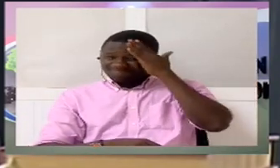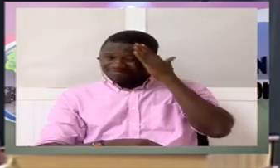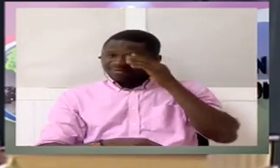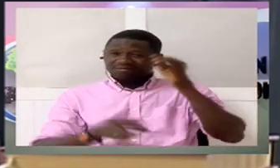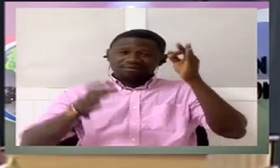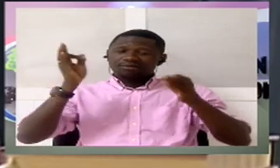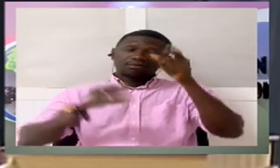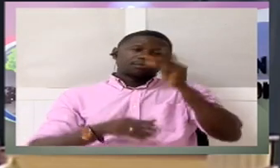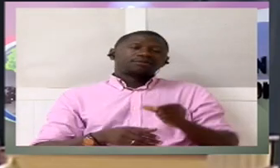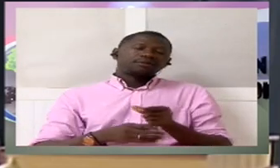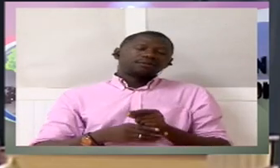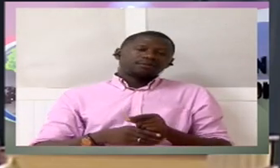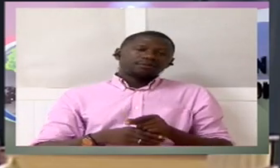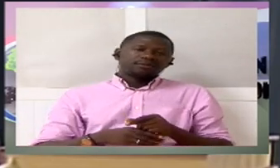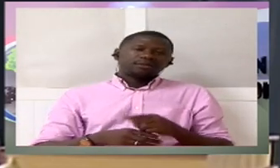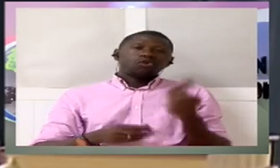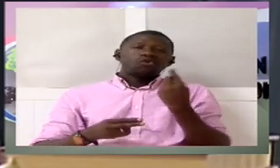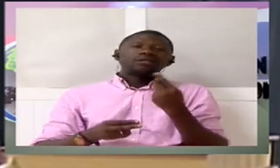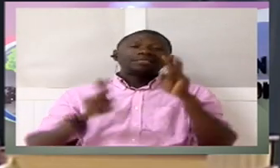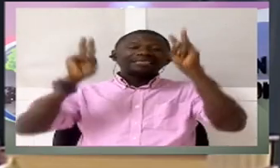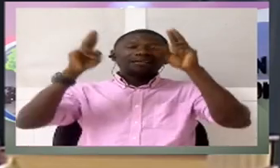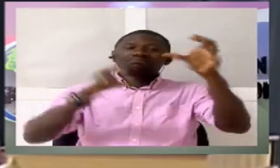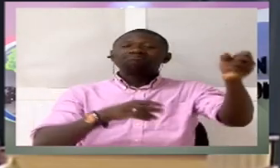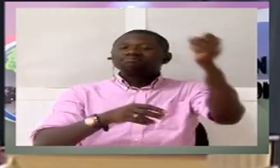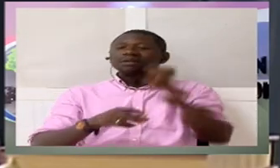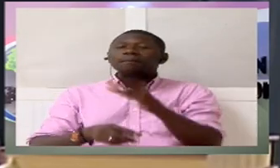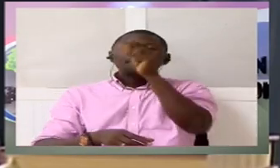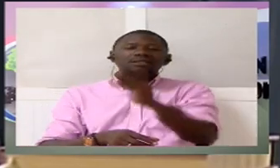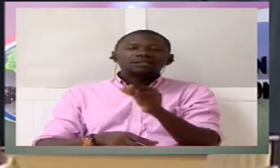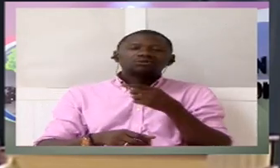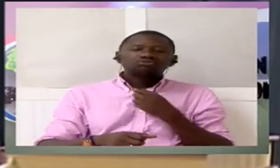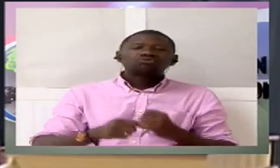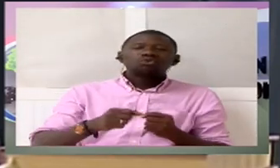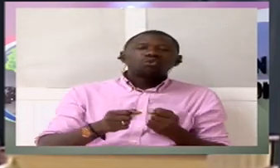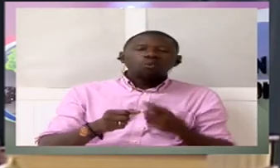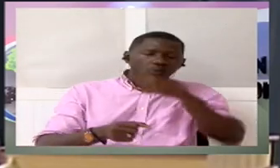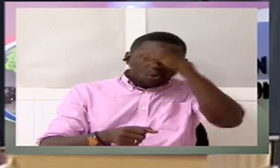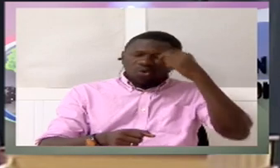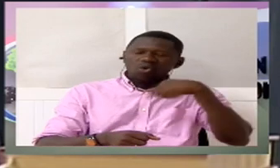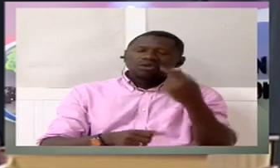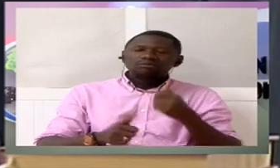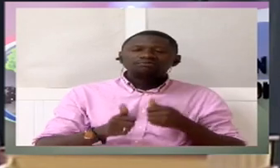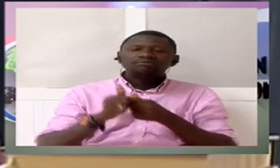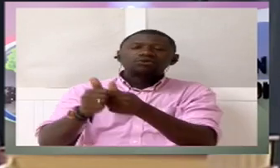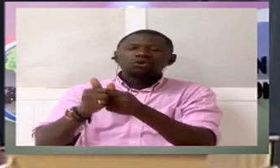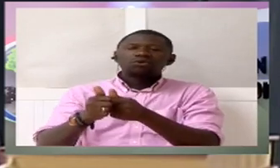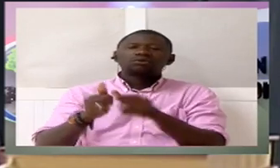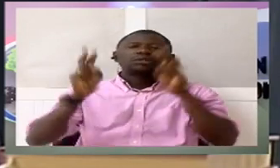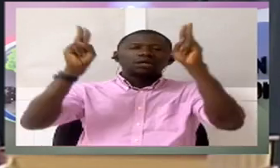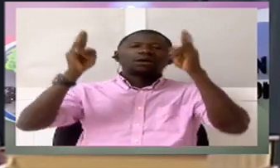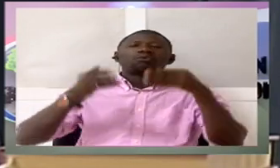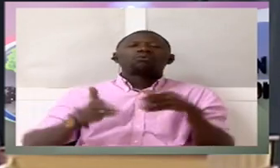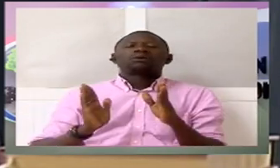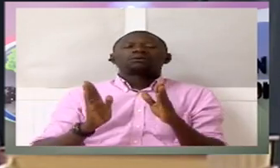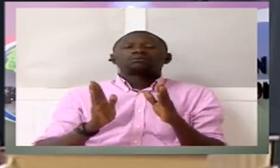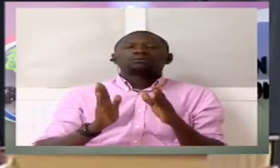put that person there so that that person would work according to his dictates so that he gets what